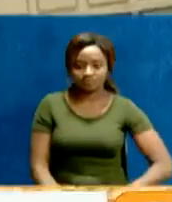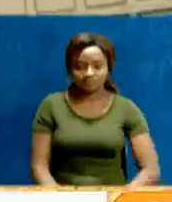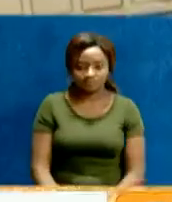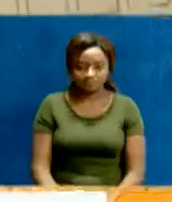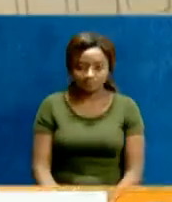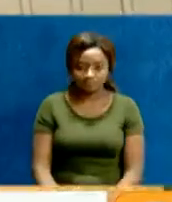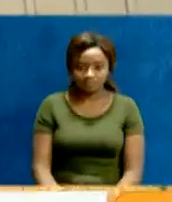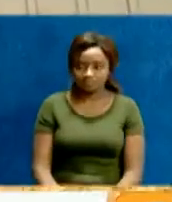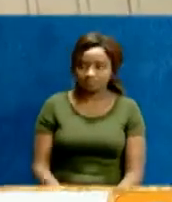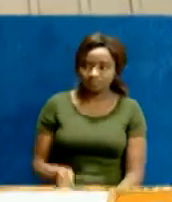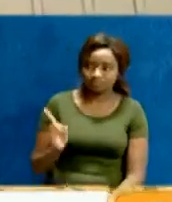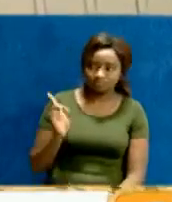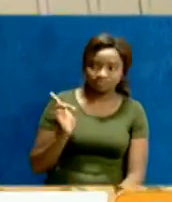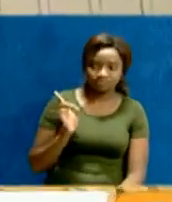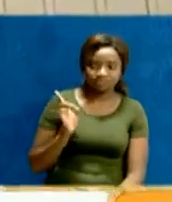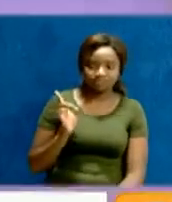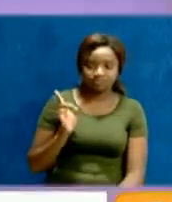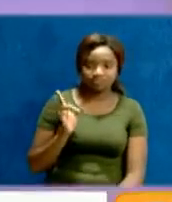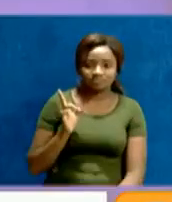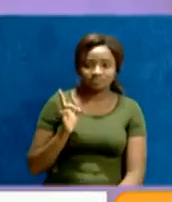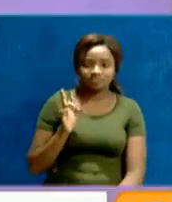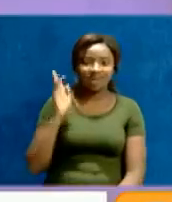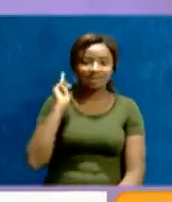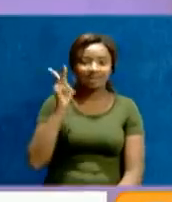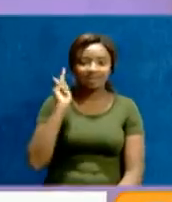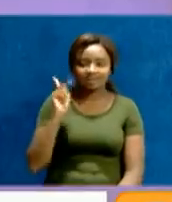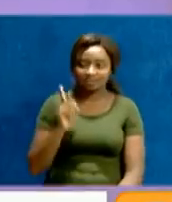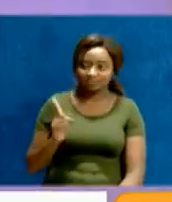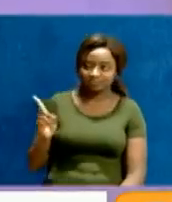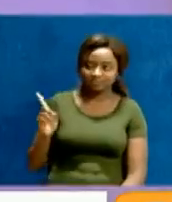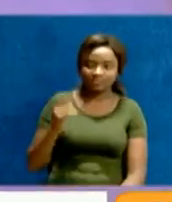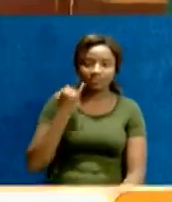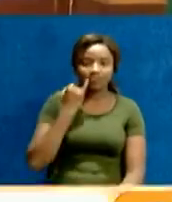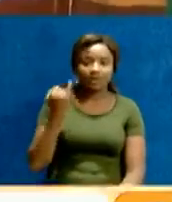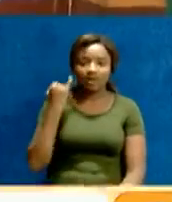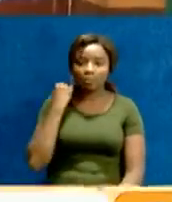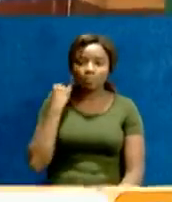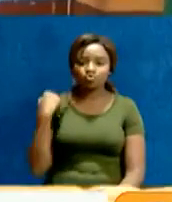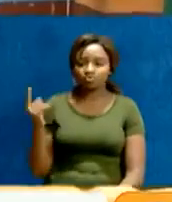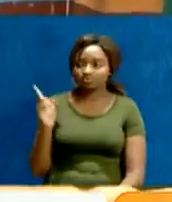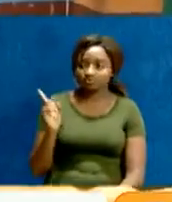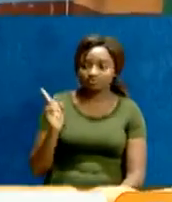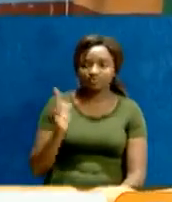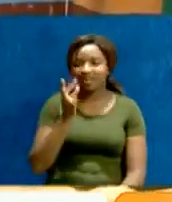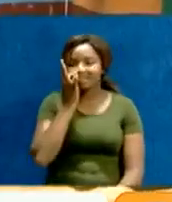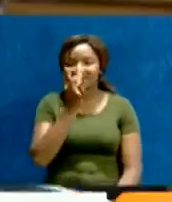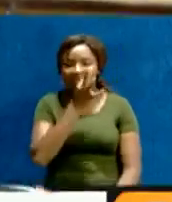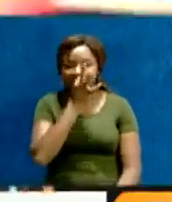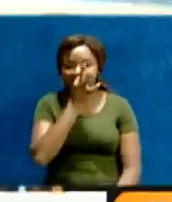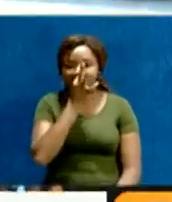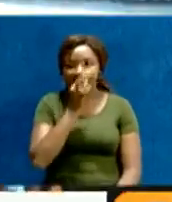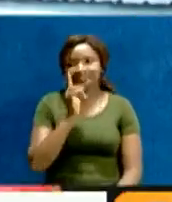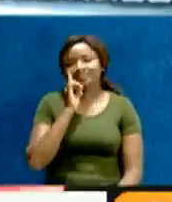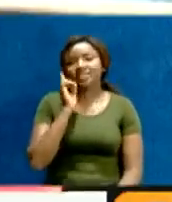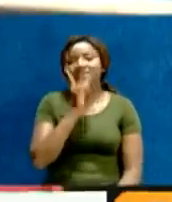Public schools like Eronge Adventist Primary in Nyamira Kisi, Moi Primary in Nakuru, and Karatina DB in Karatina Nyeri are among